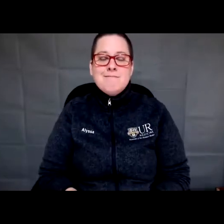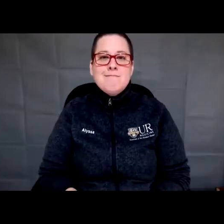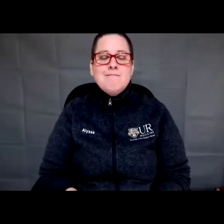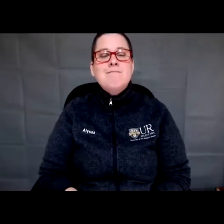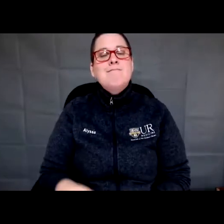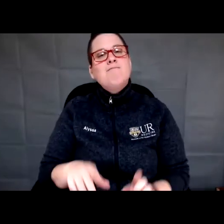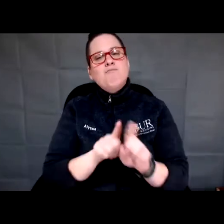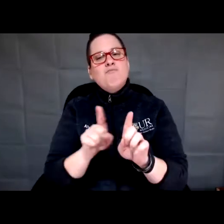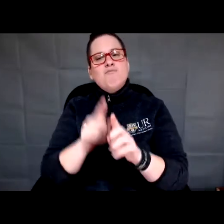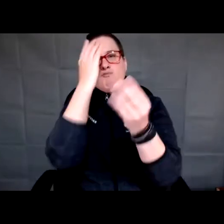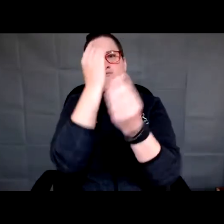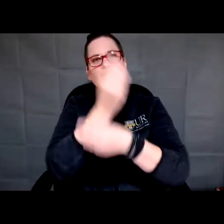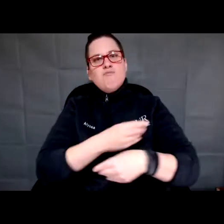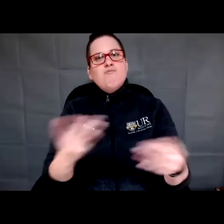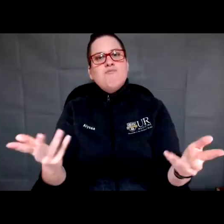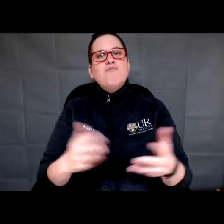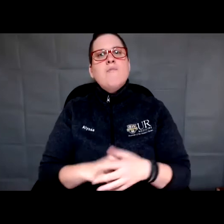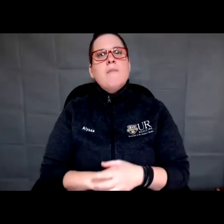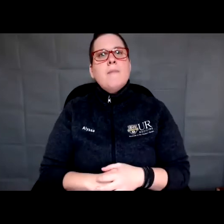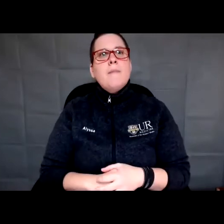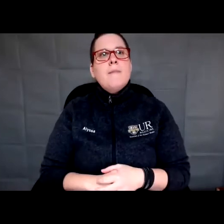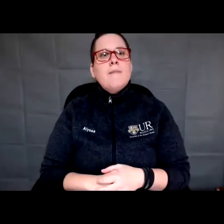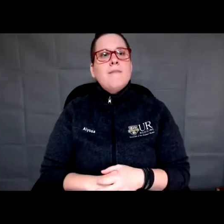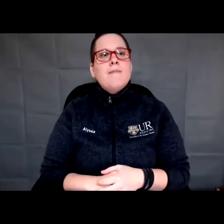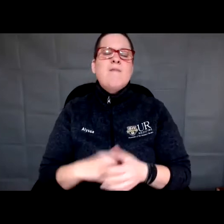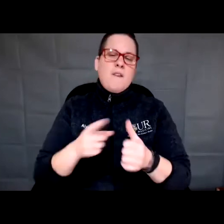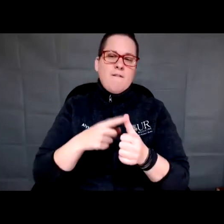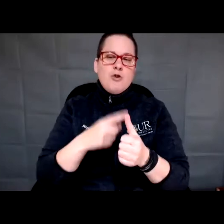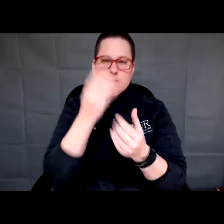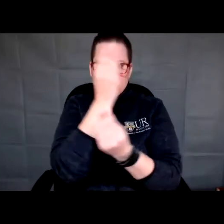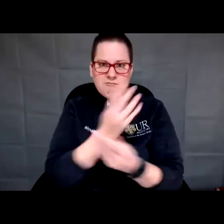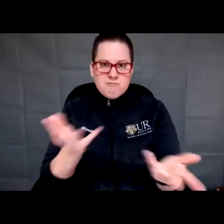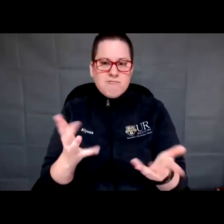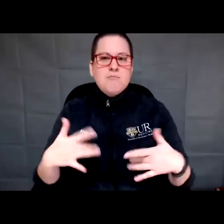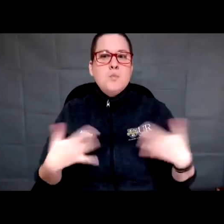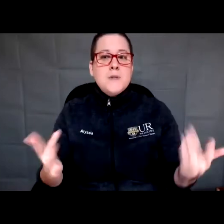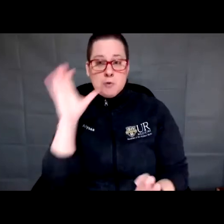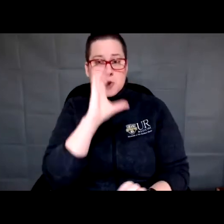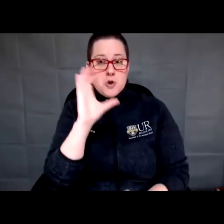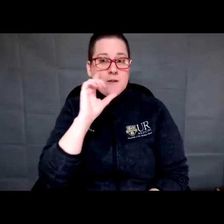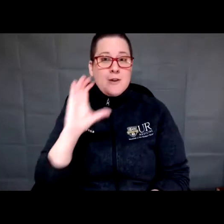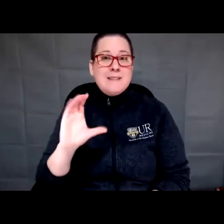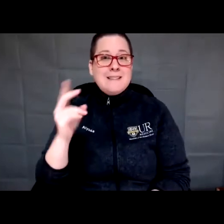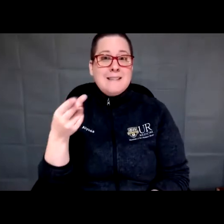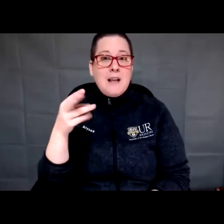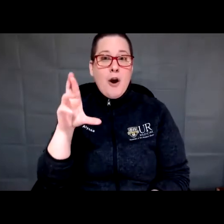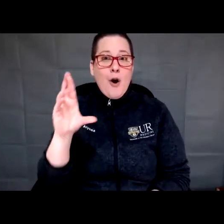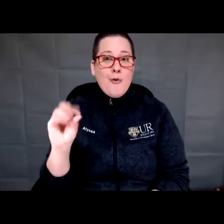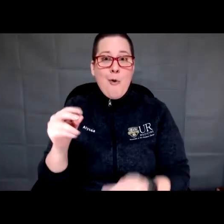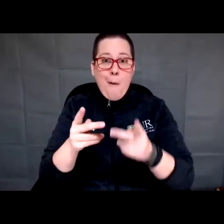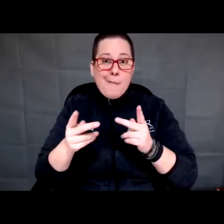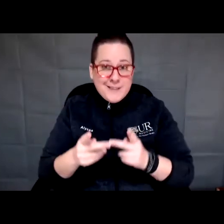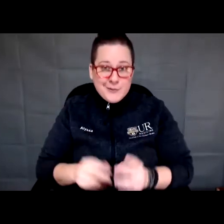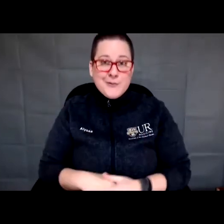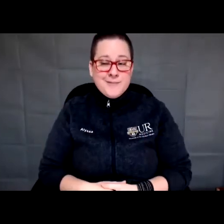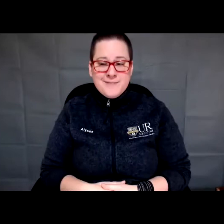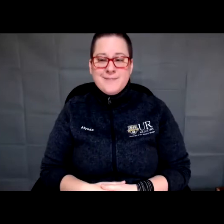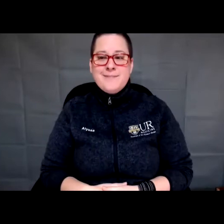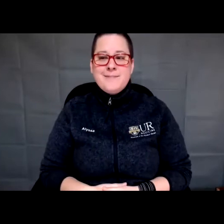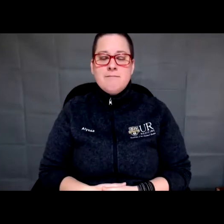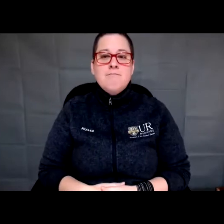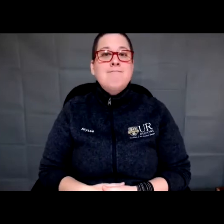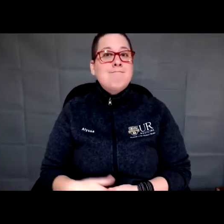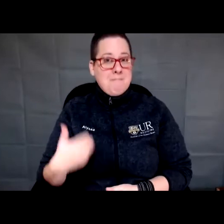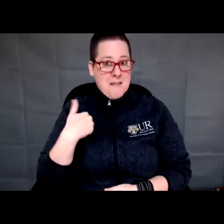give an update on start by giving an update on the search for the CHRO position. There